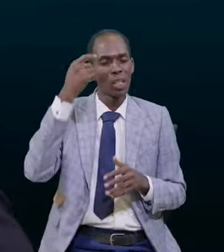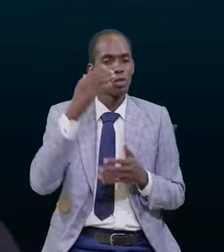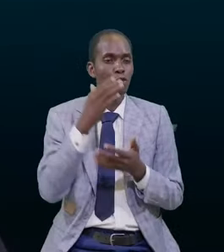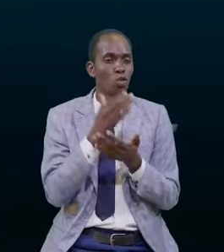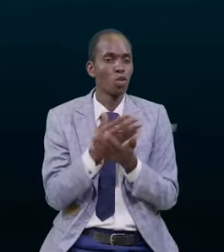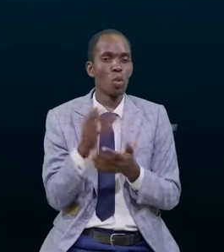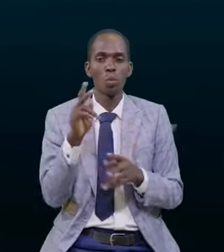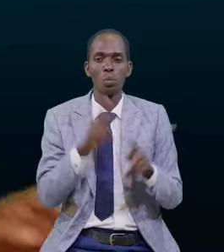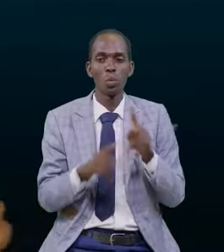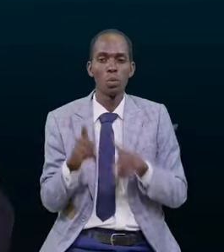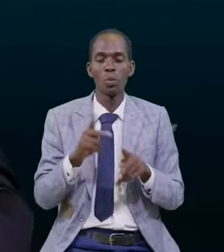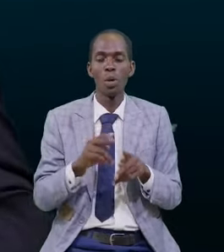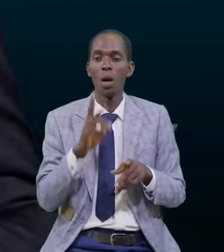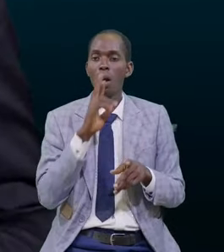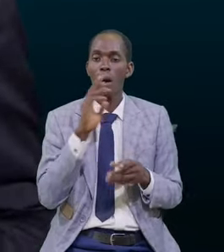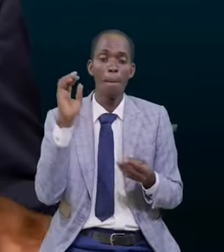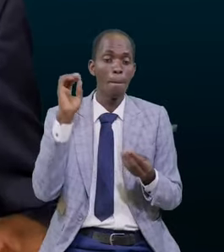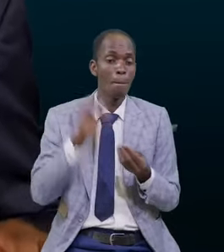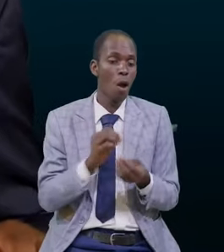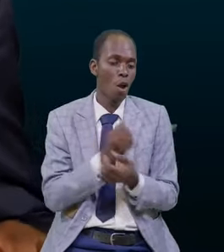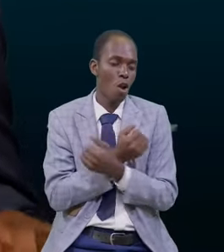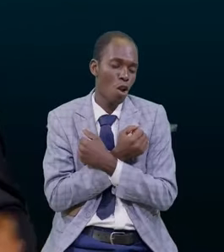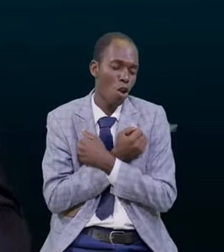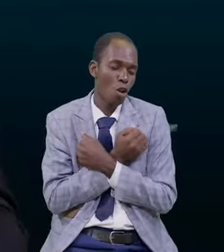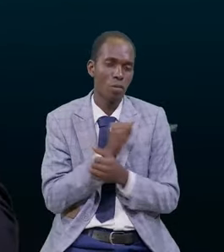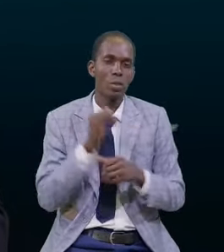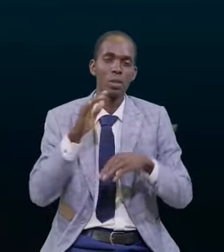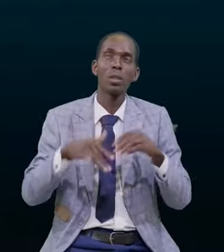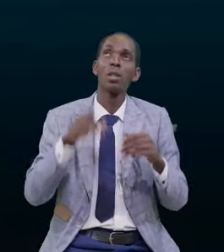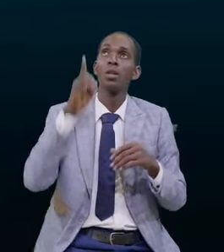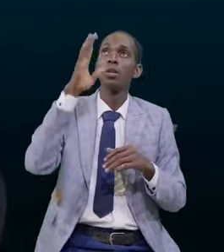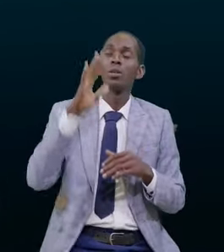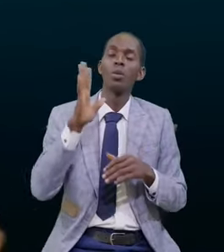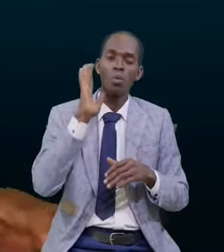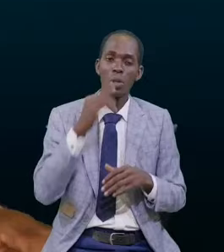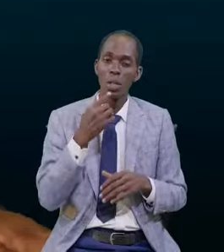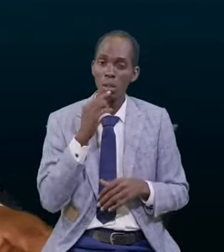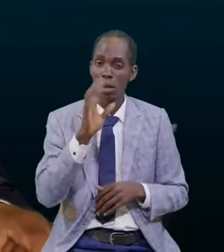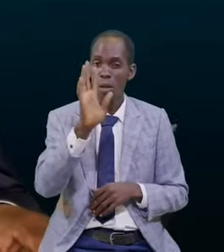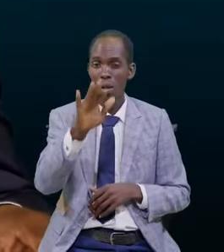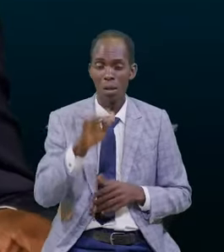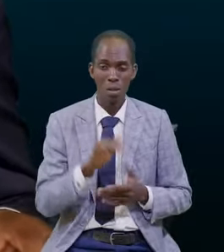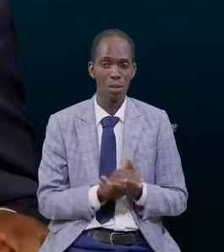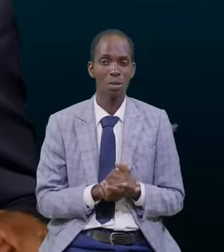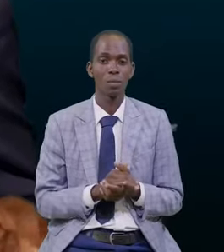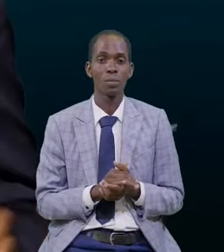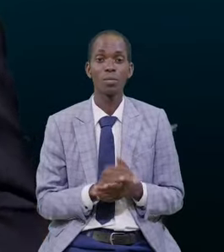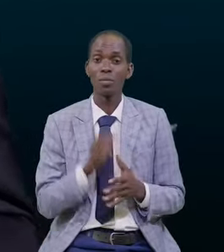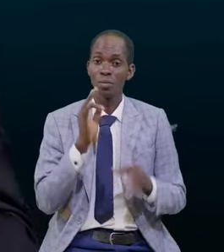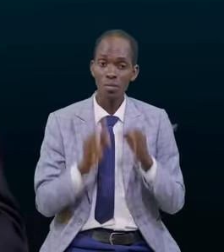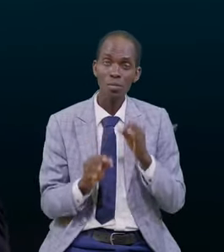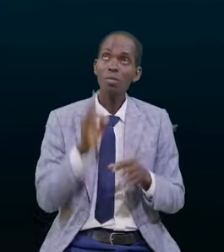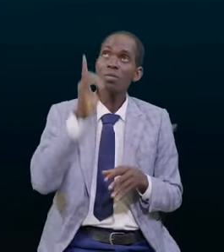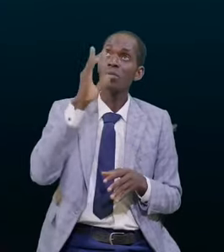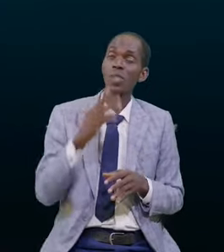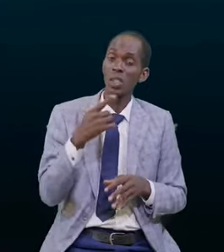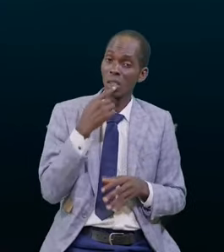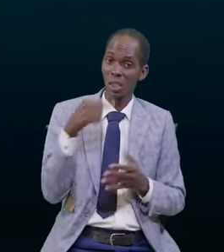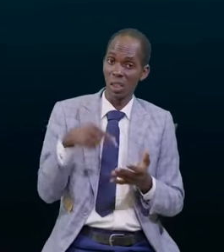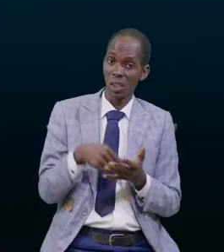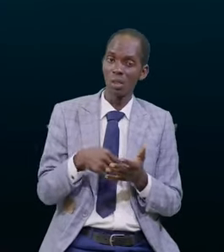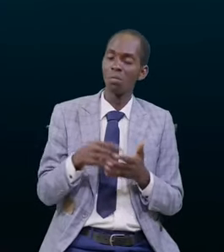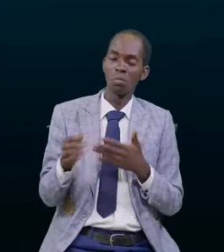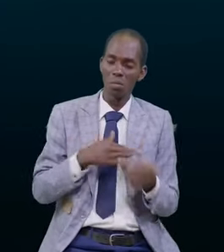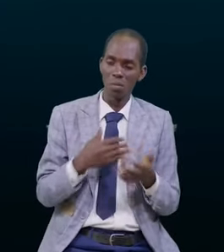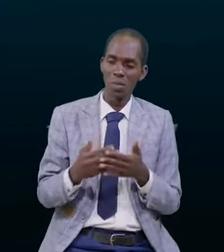loving than God so they say that even if God says this we know God is a faithful God is